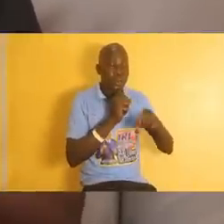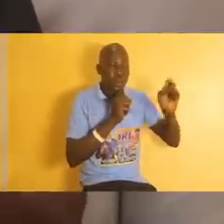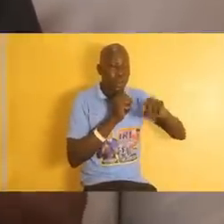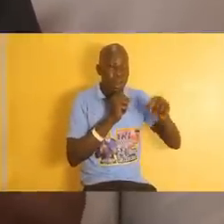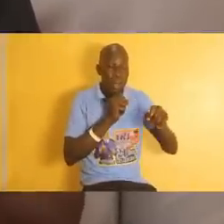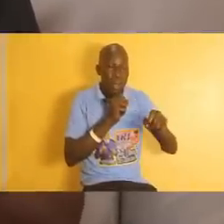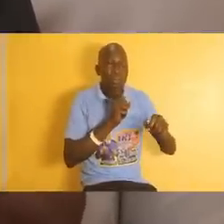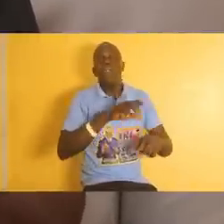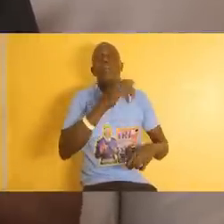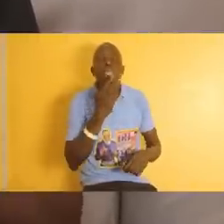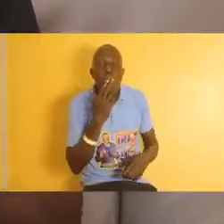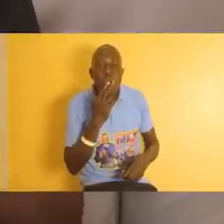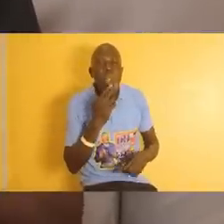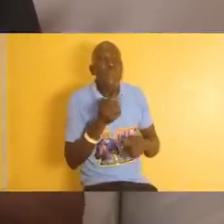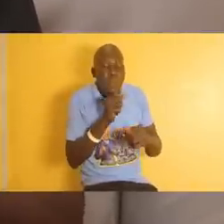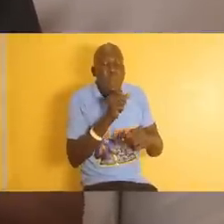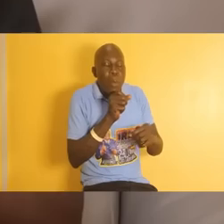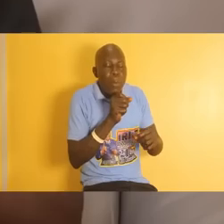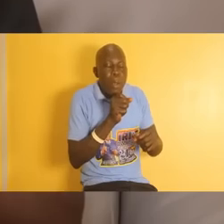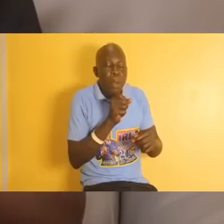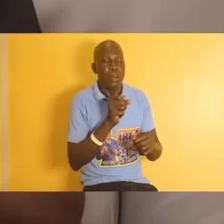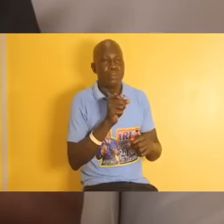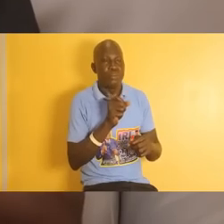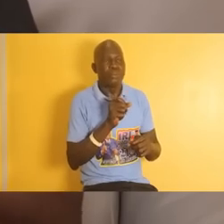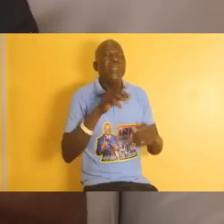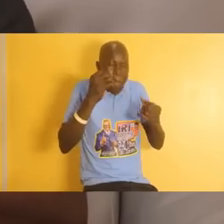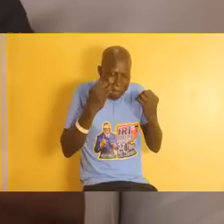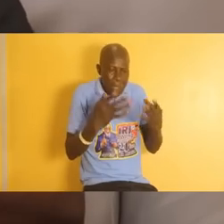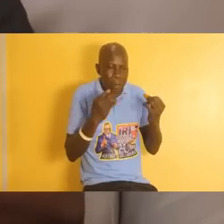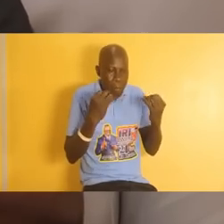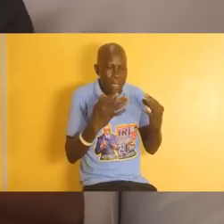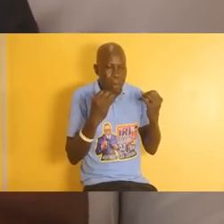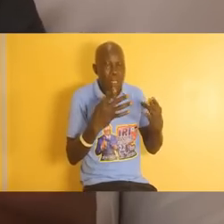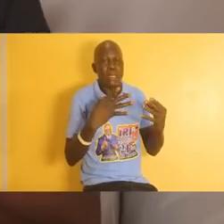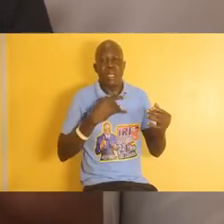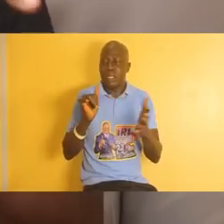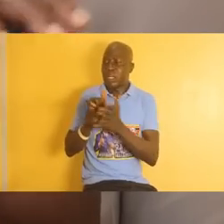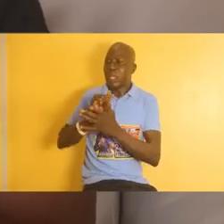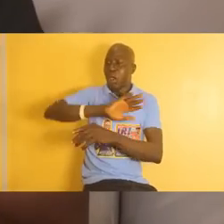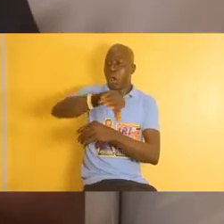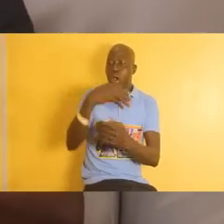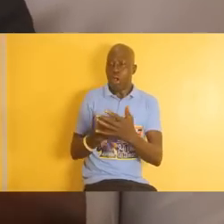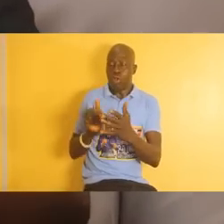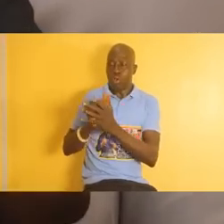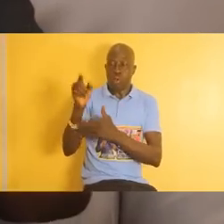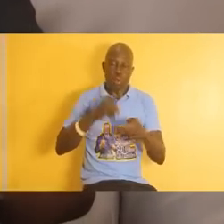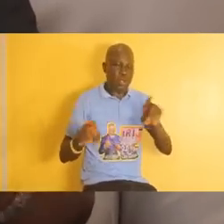enchantment. They call one incantation or spell. Like so far.